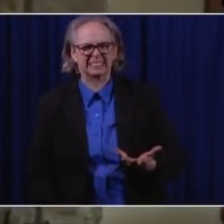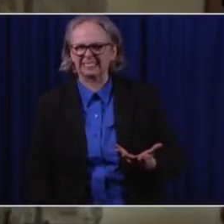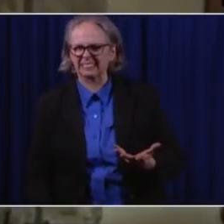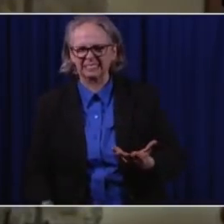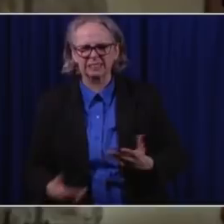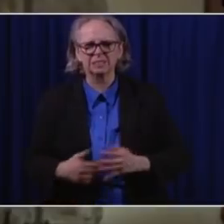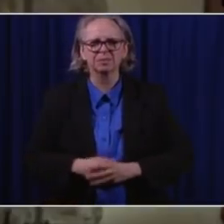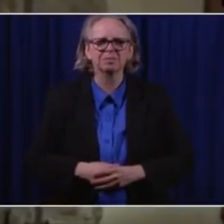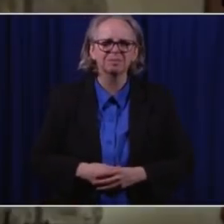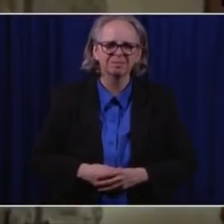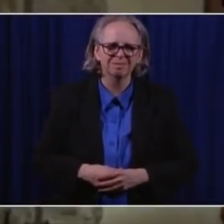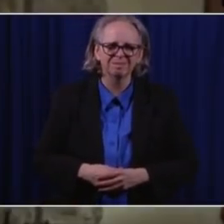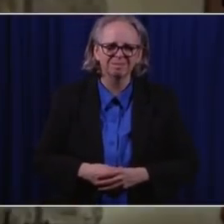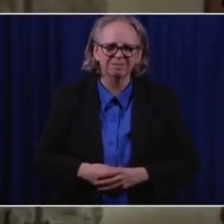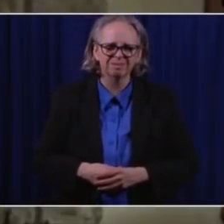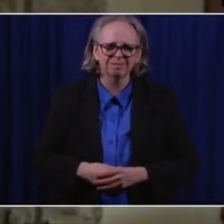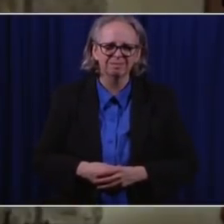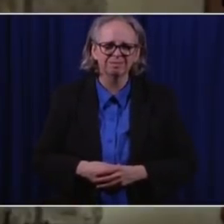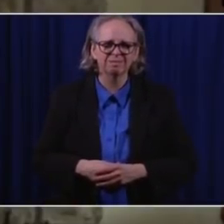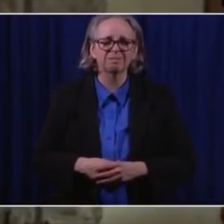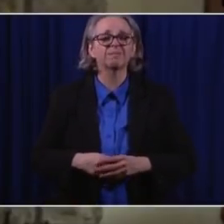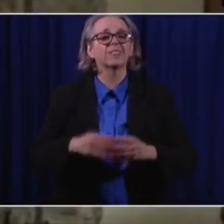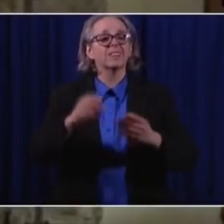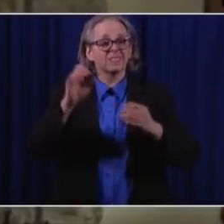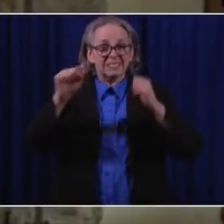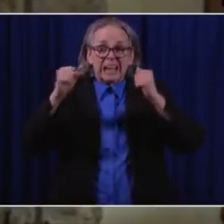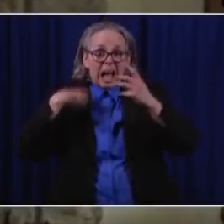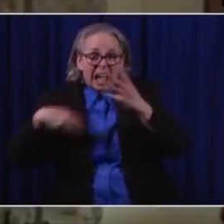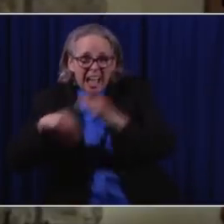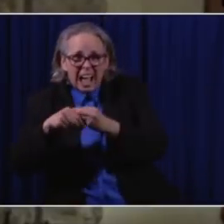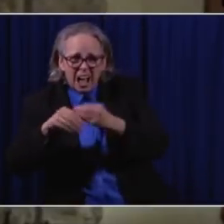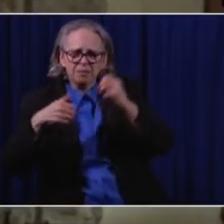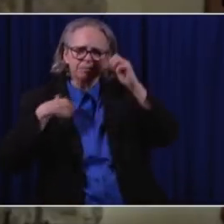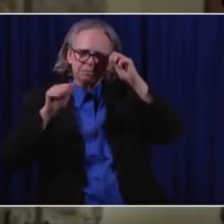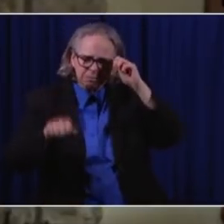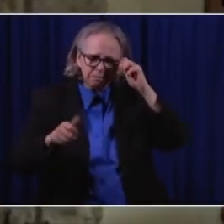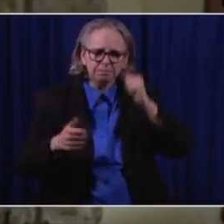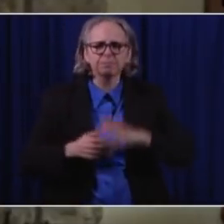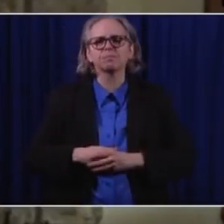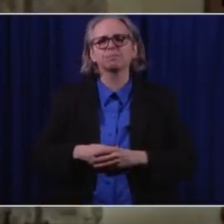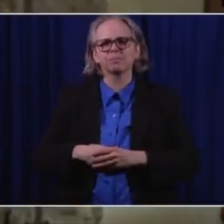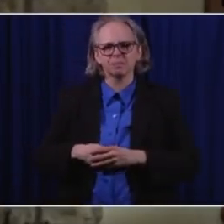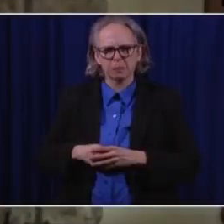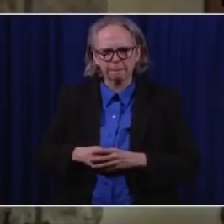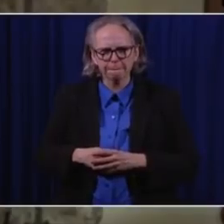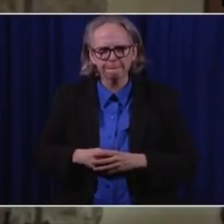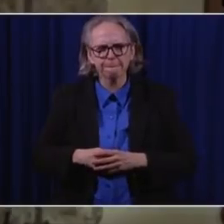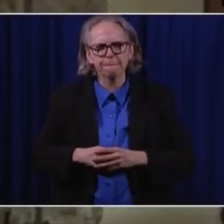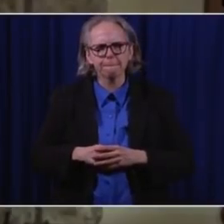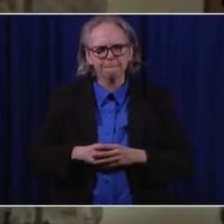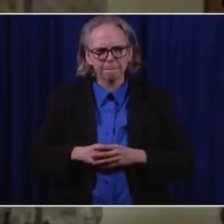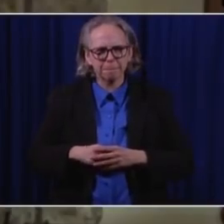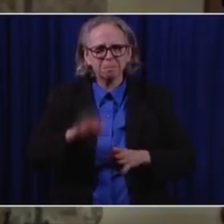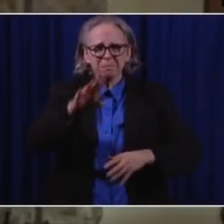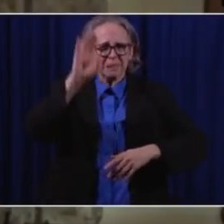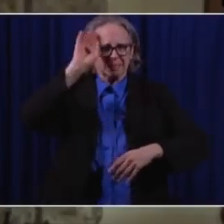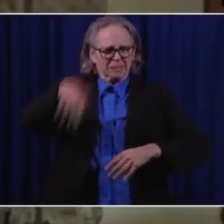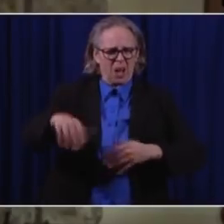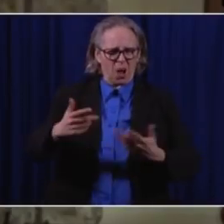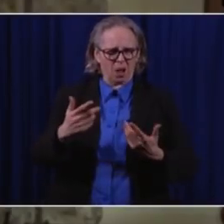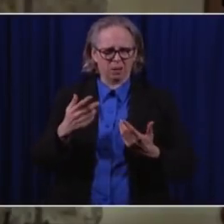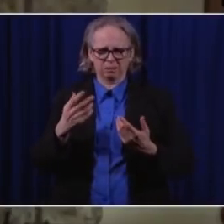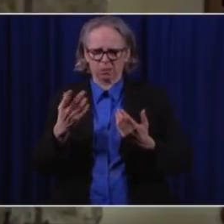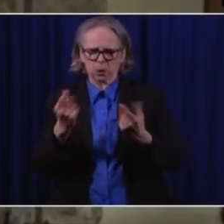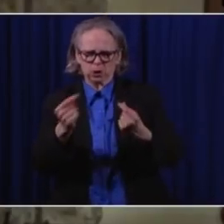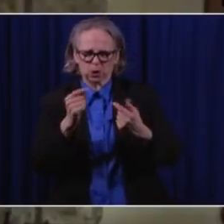Yeah, I think that what I would add to that is that we all know what it is we need to do. And the steps that have